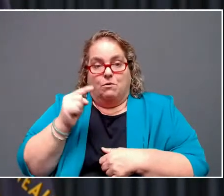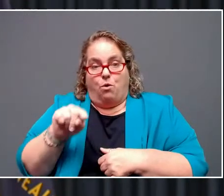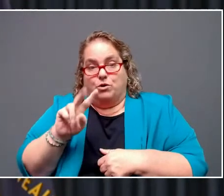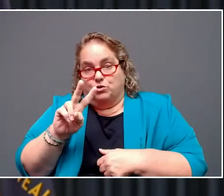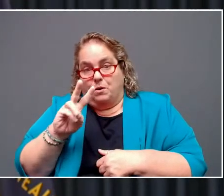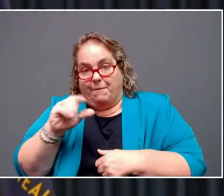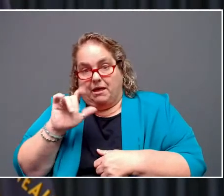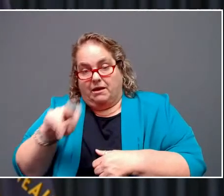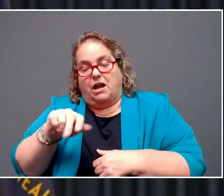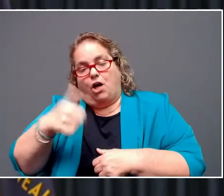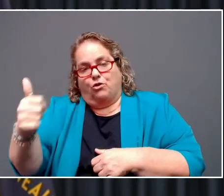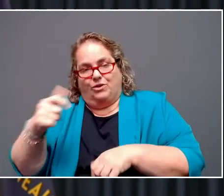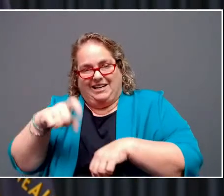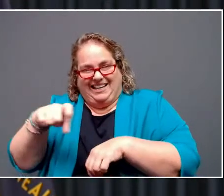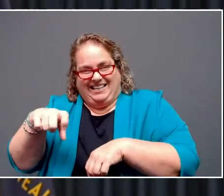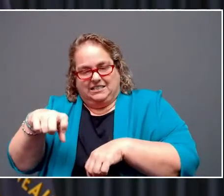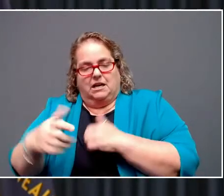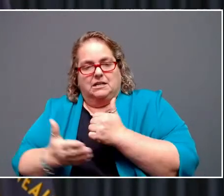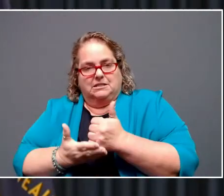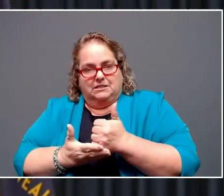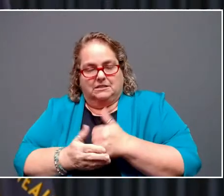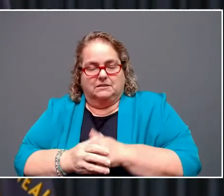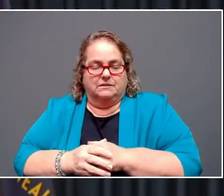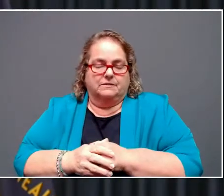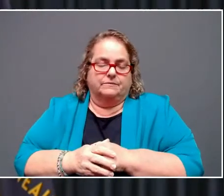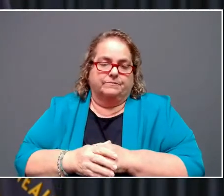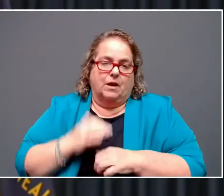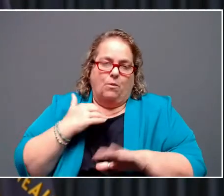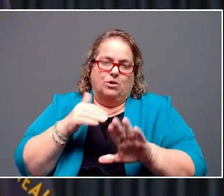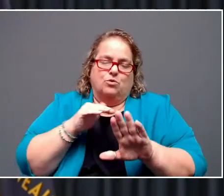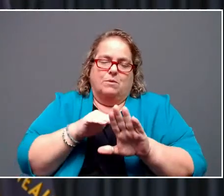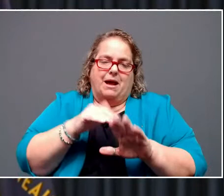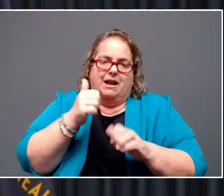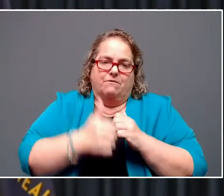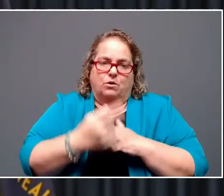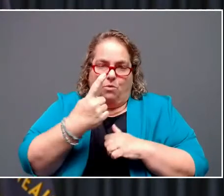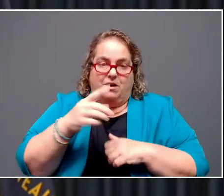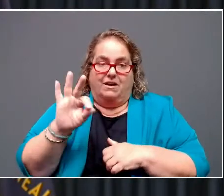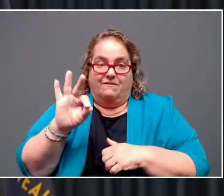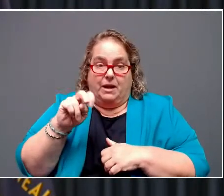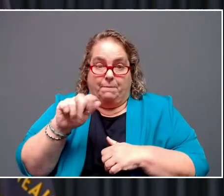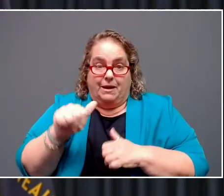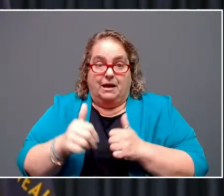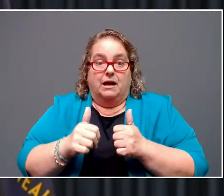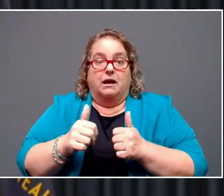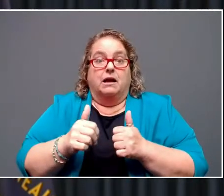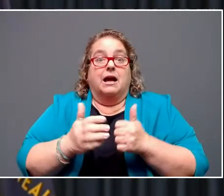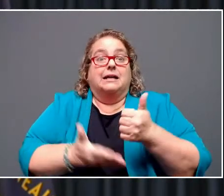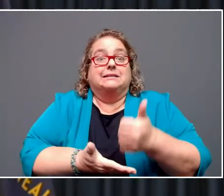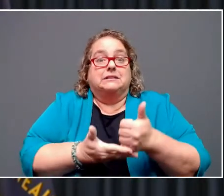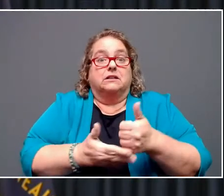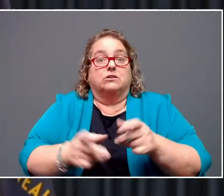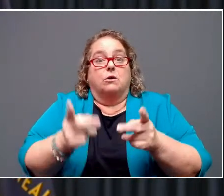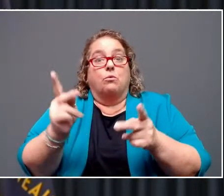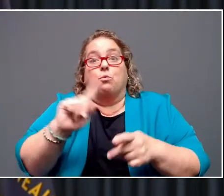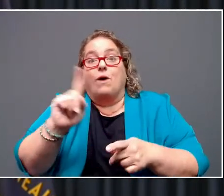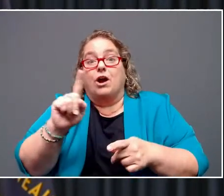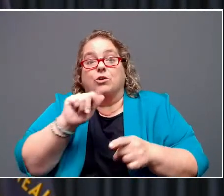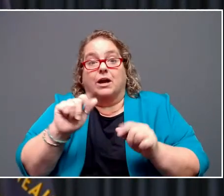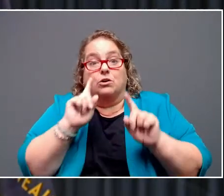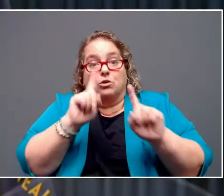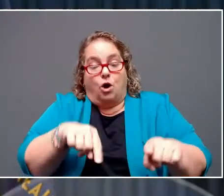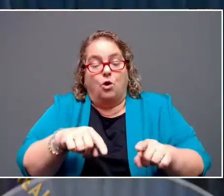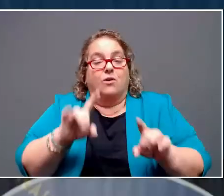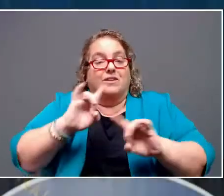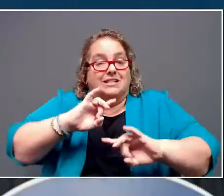needs assistance. I want to remind everybody of the FEMA assistance locations. Those are the disaster recovery centers.